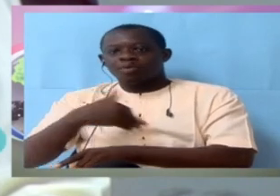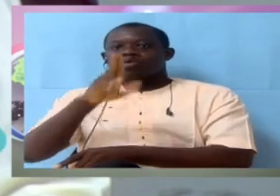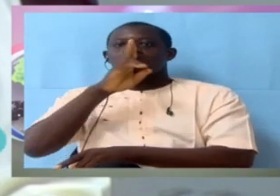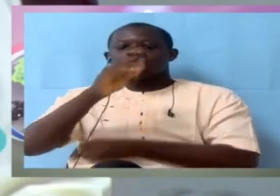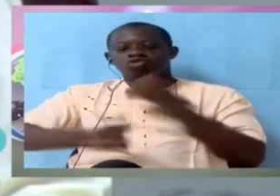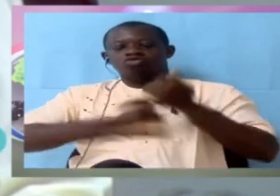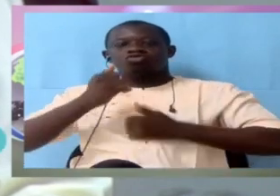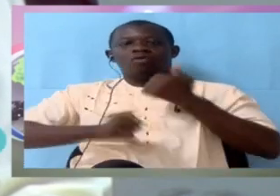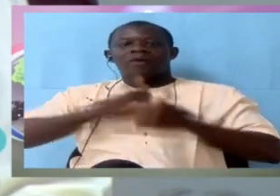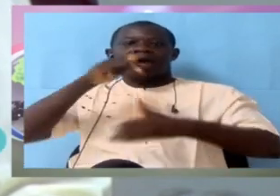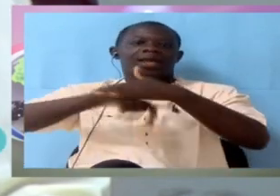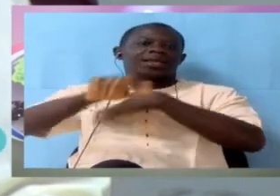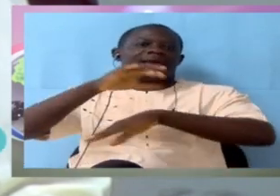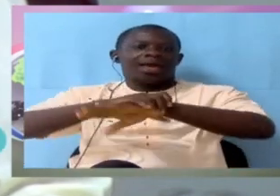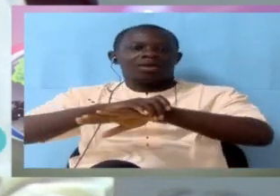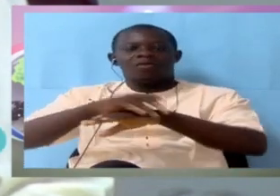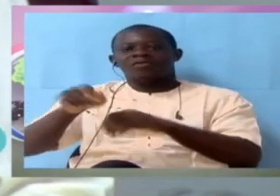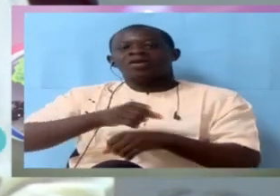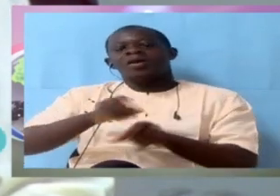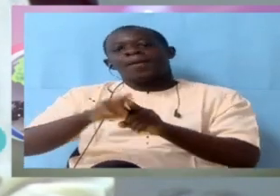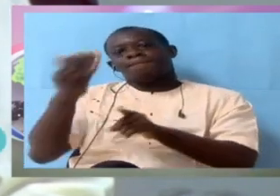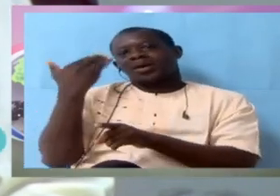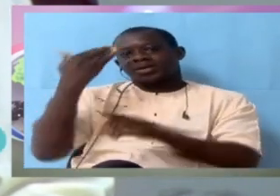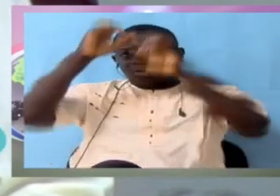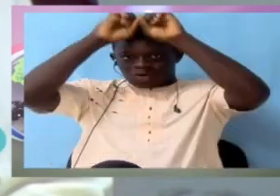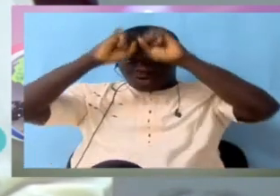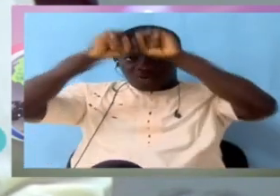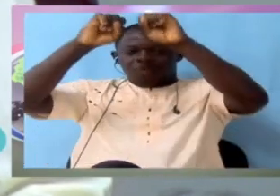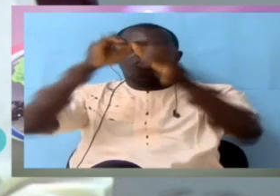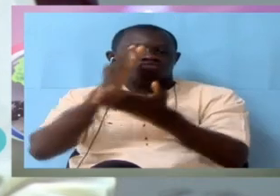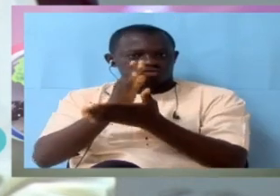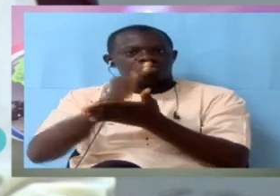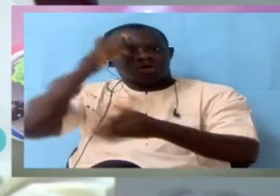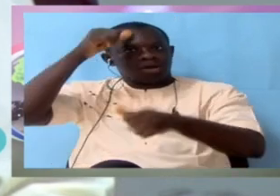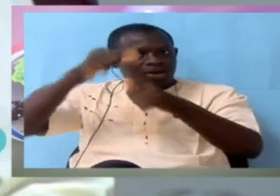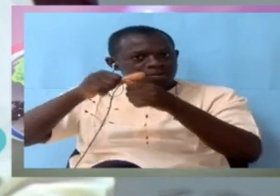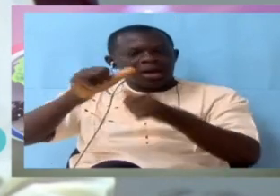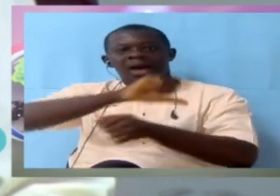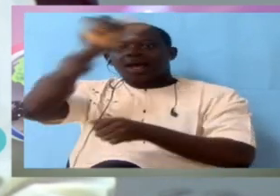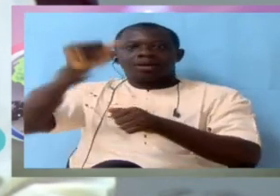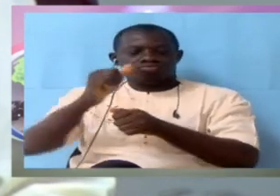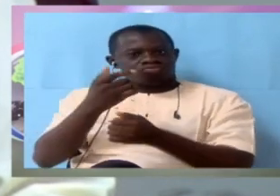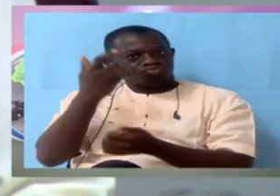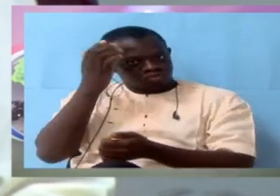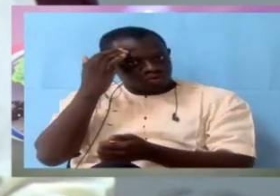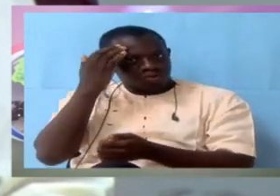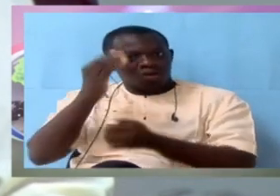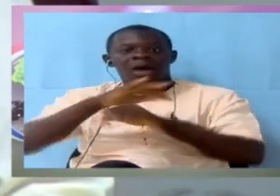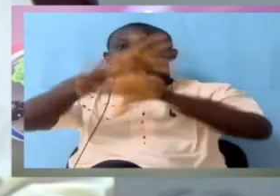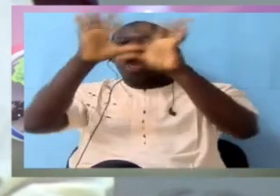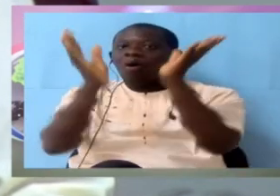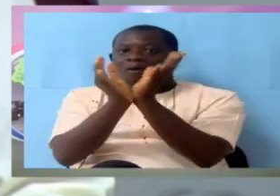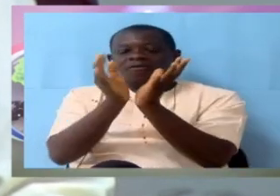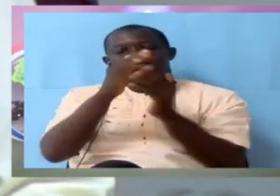regime. We remember you, and I'm sure everybody in this country will pray for